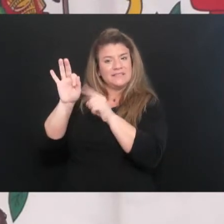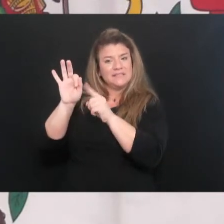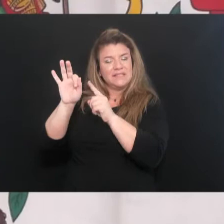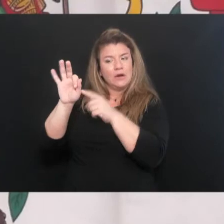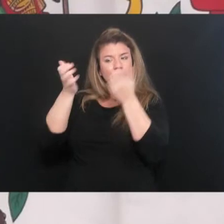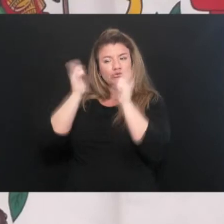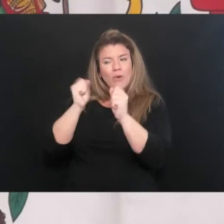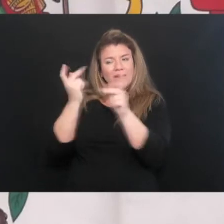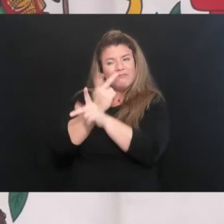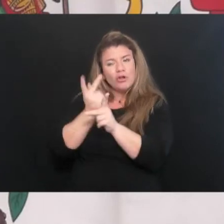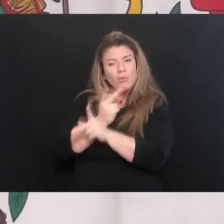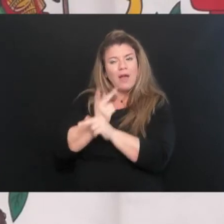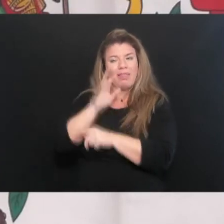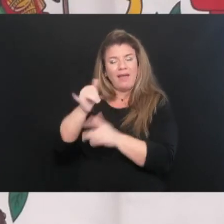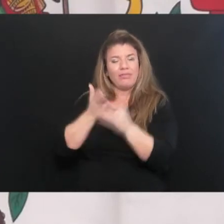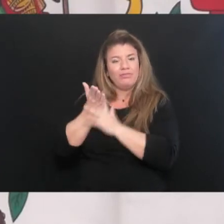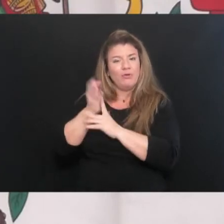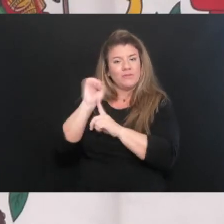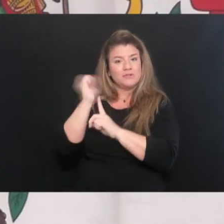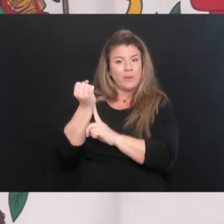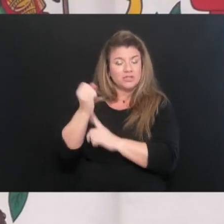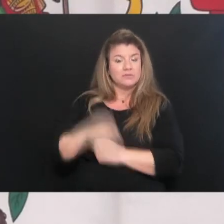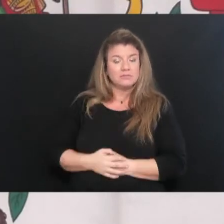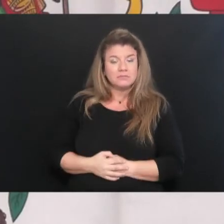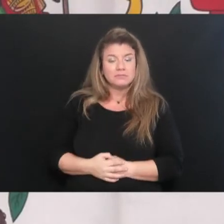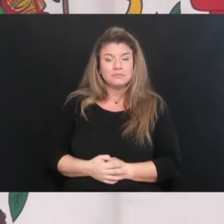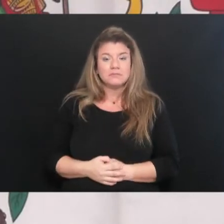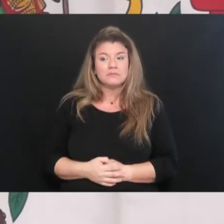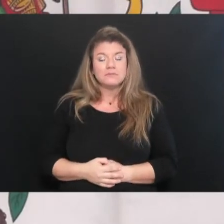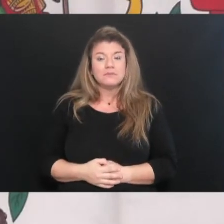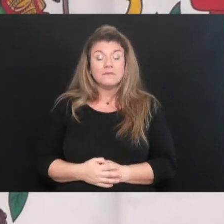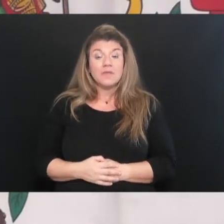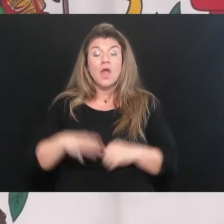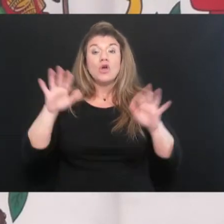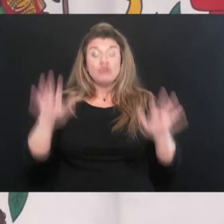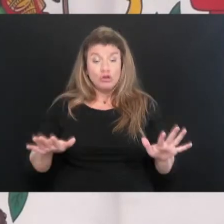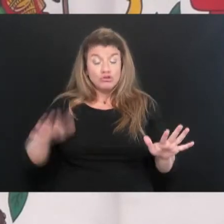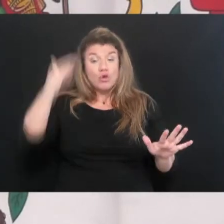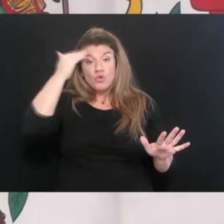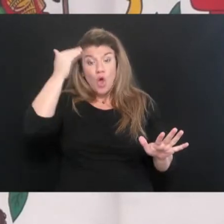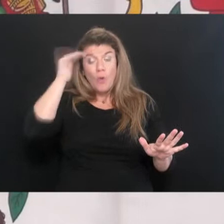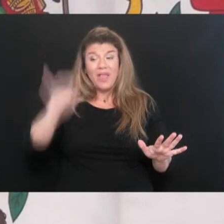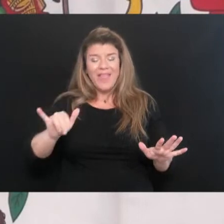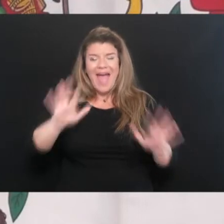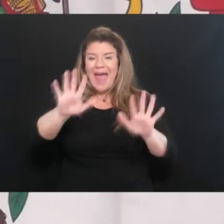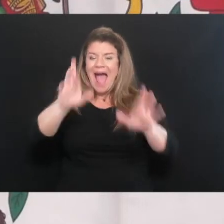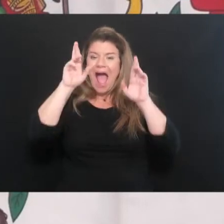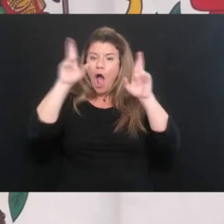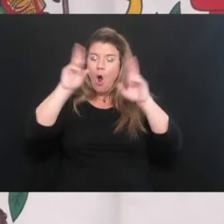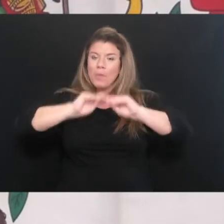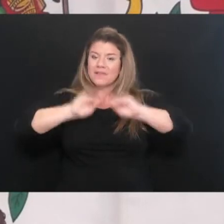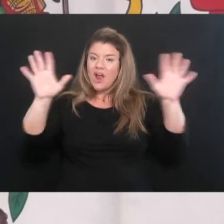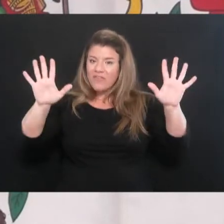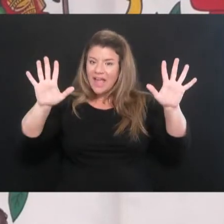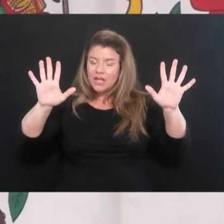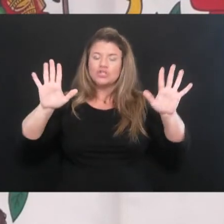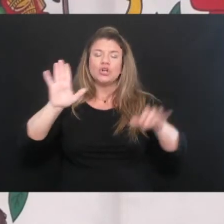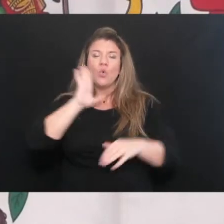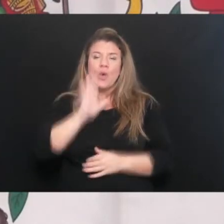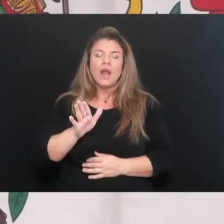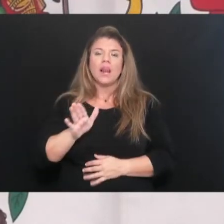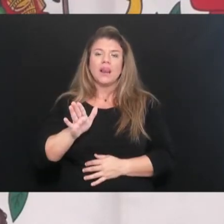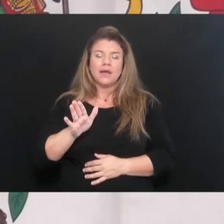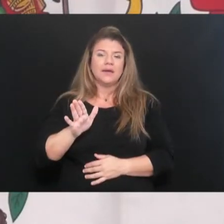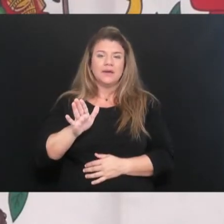through in this COVID situation. So with all of that, I hope that this clarification will